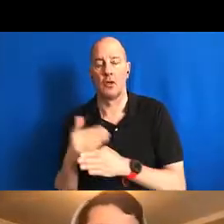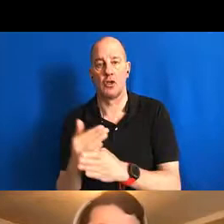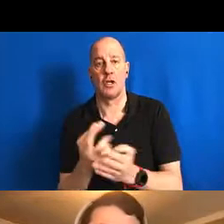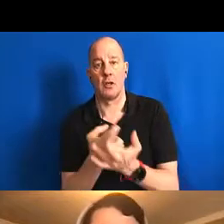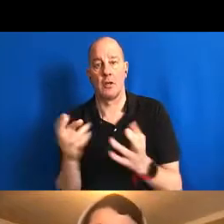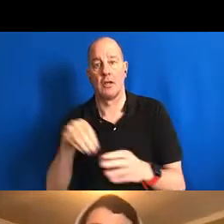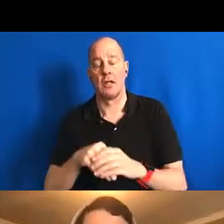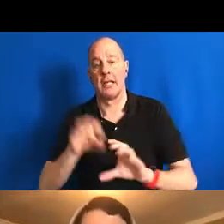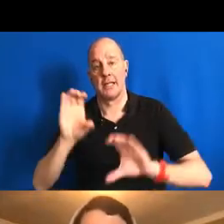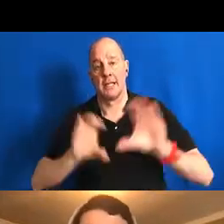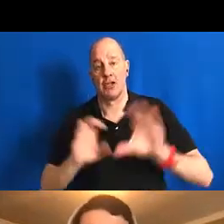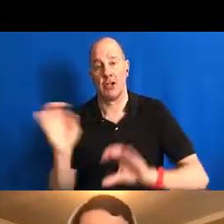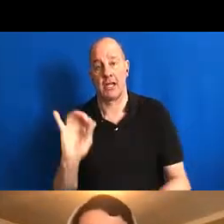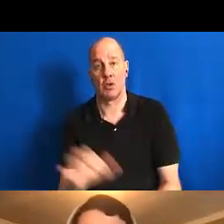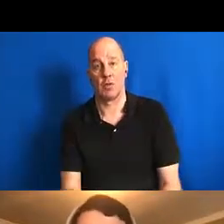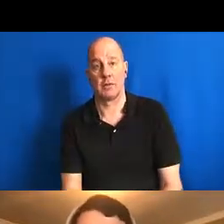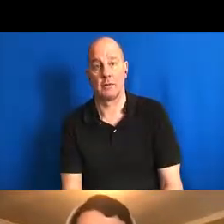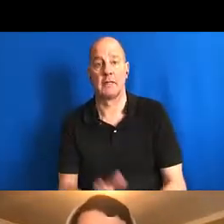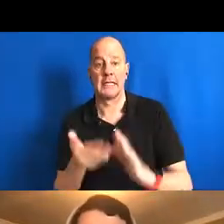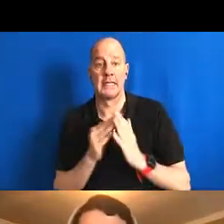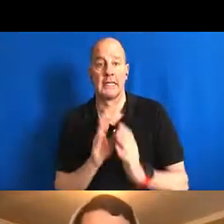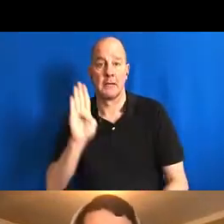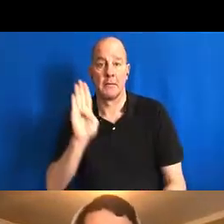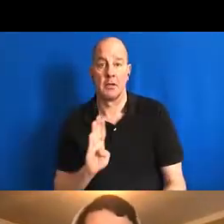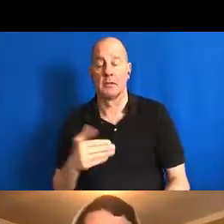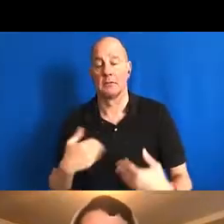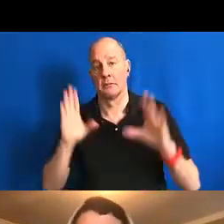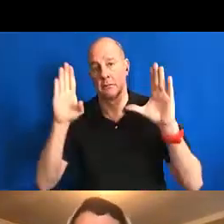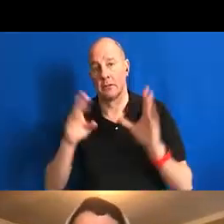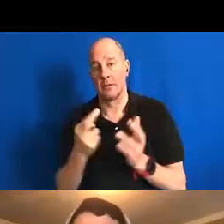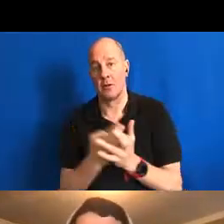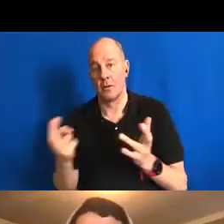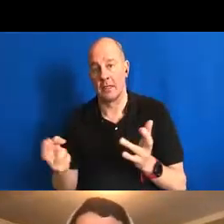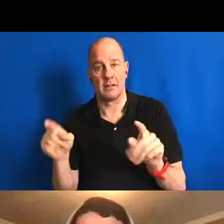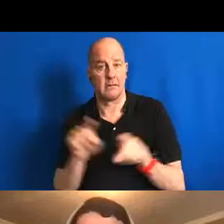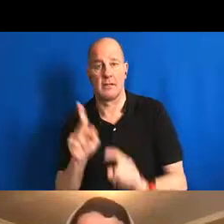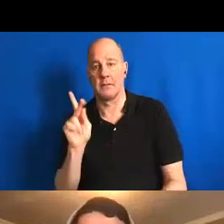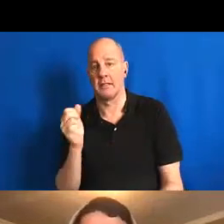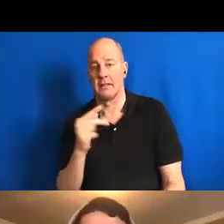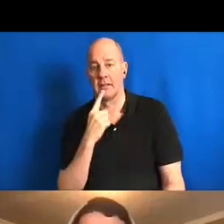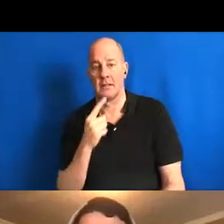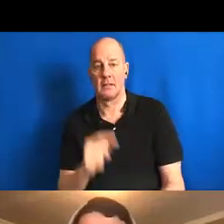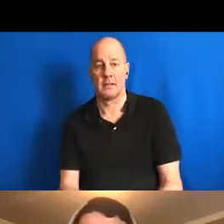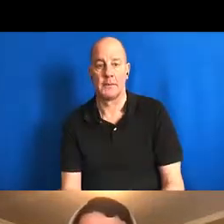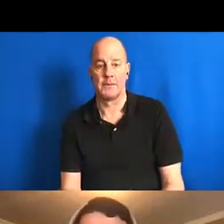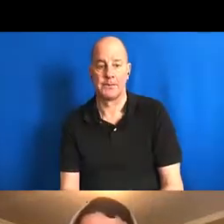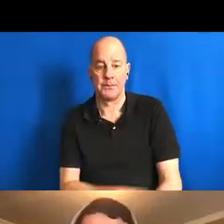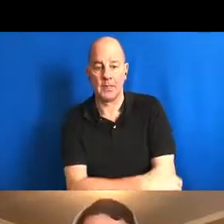chat as well. So City of Berkeley is an amazing resource, like Kieran was saying. Cooplaw.org is our